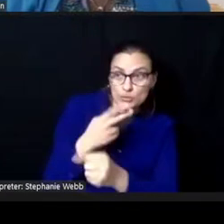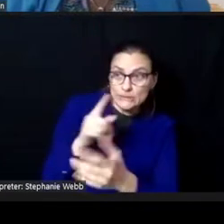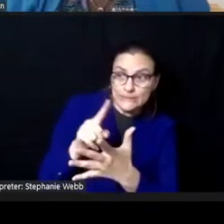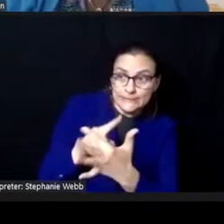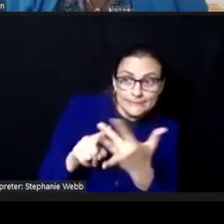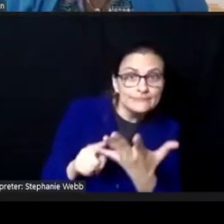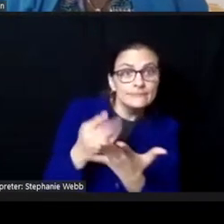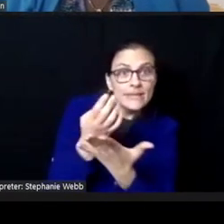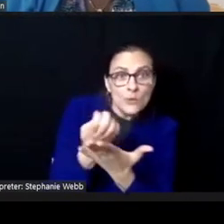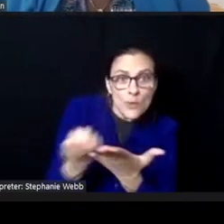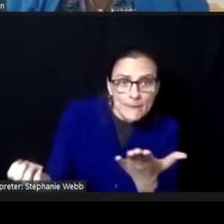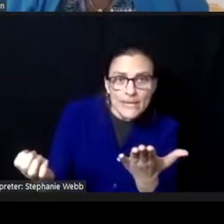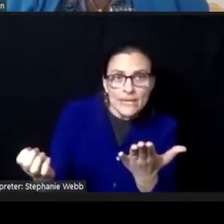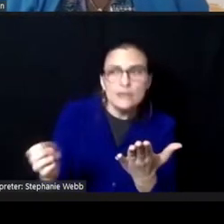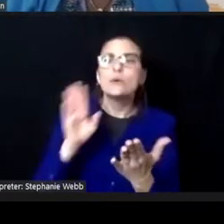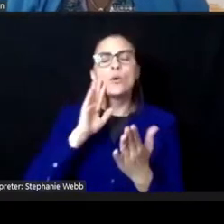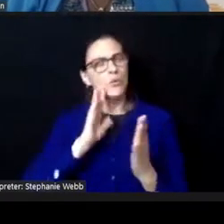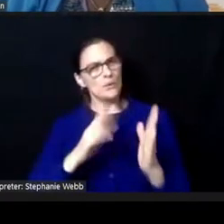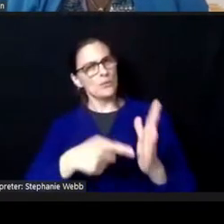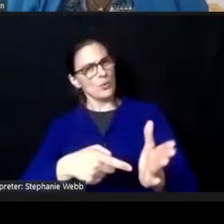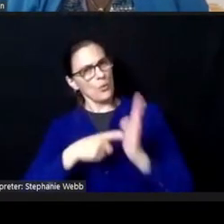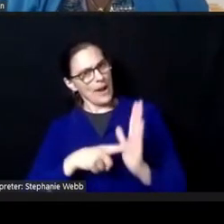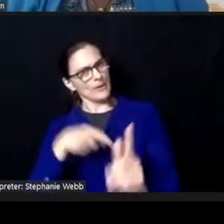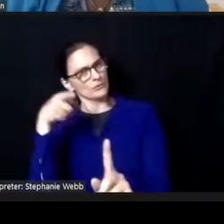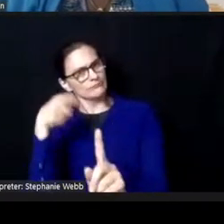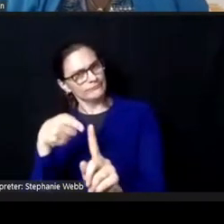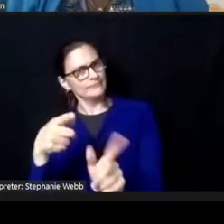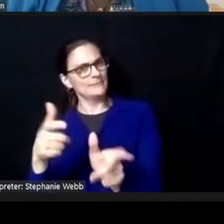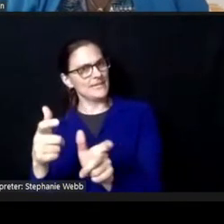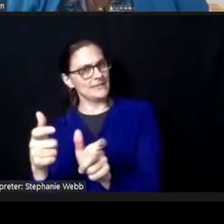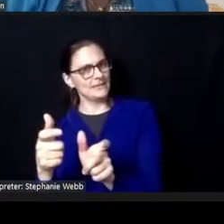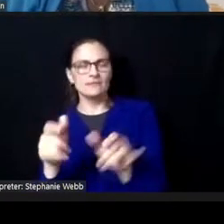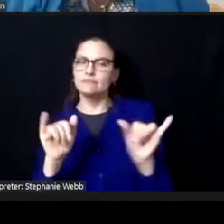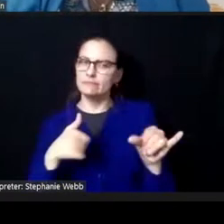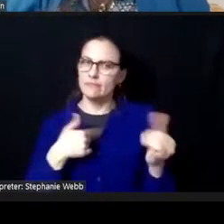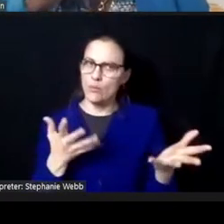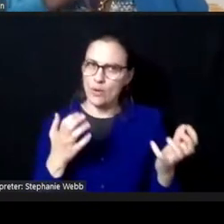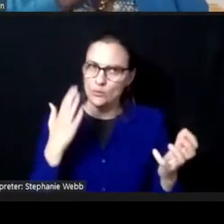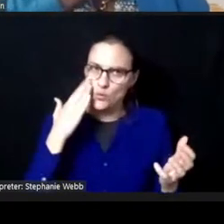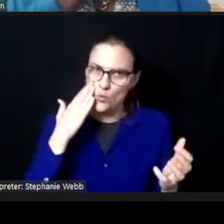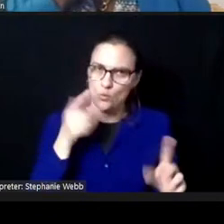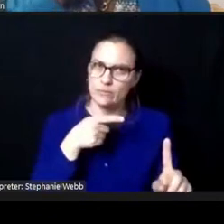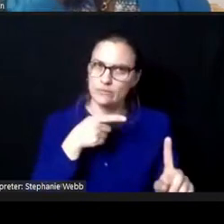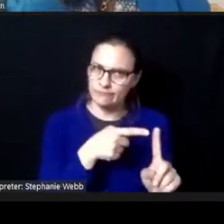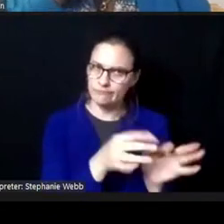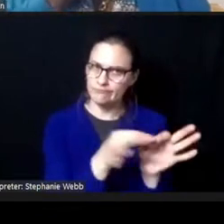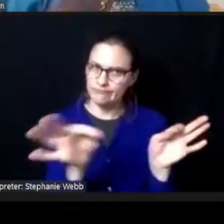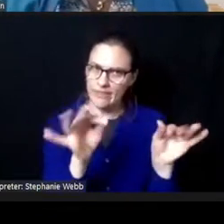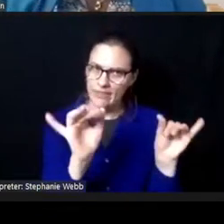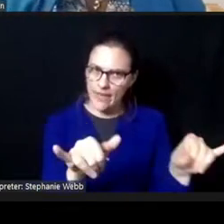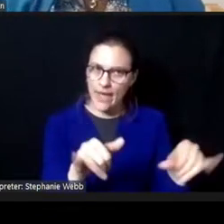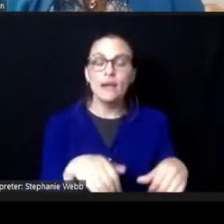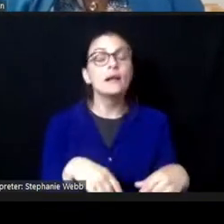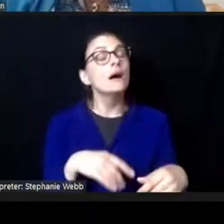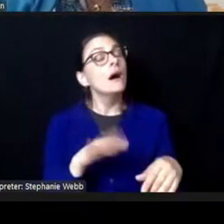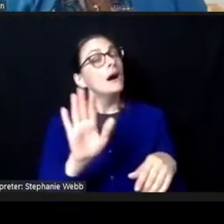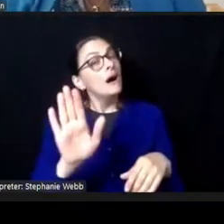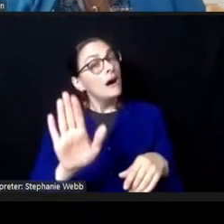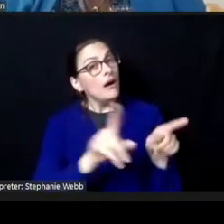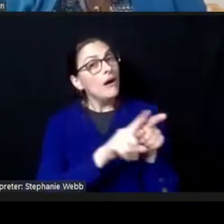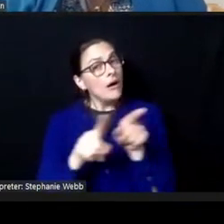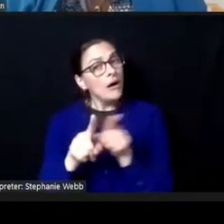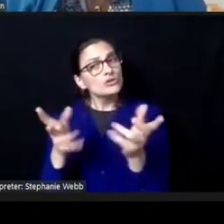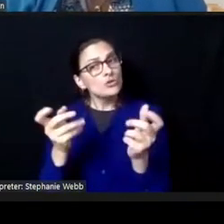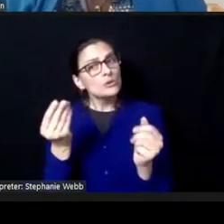pieces of equipment on your Wi-Fi. I'd also like to really point out that the part of the label where it showed what your